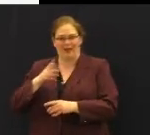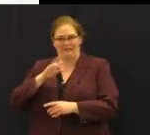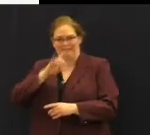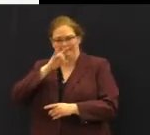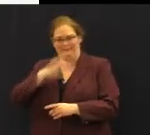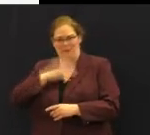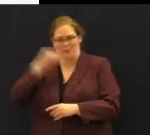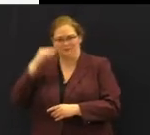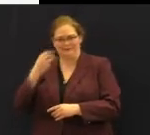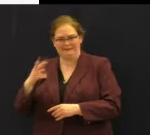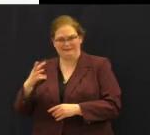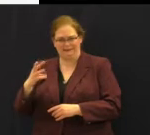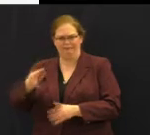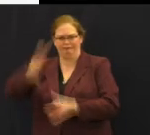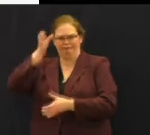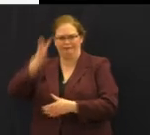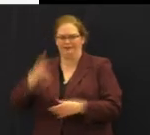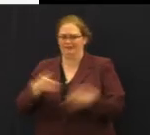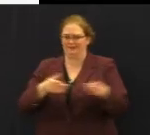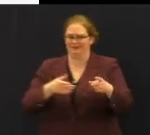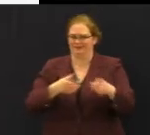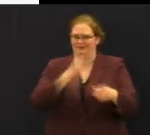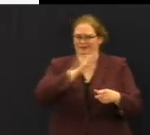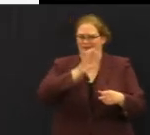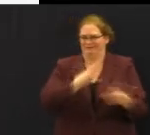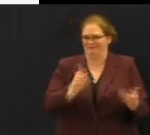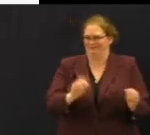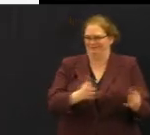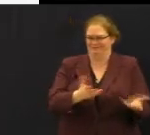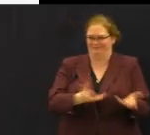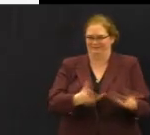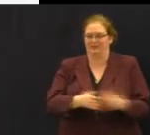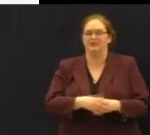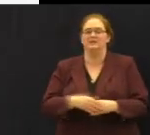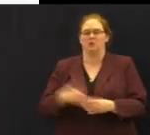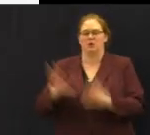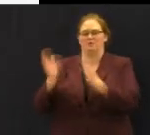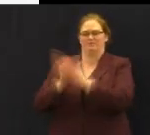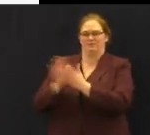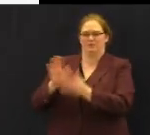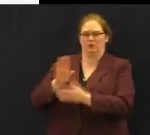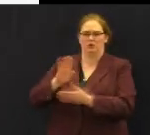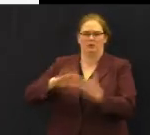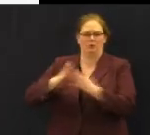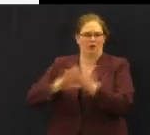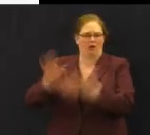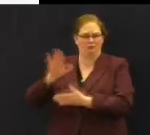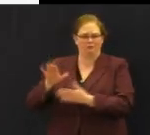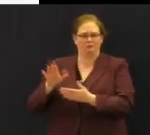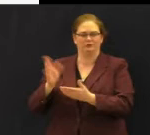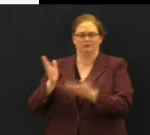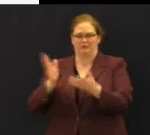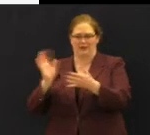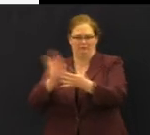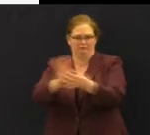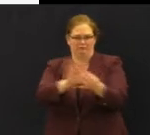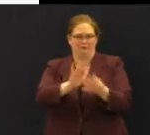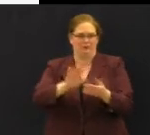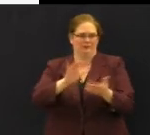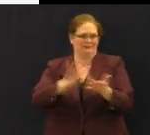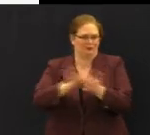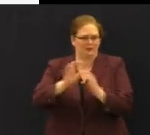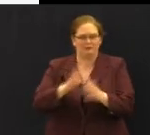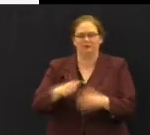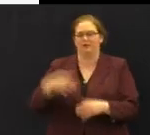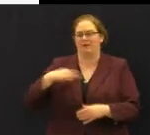if a senior is isolated, they may not have that. So we worked with the community college, with the senior centers, and volunteers through the